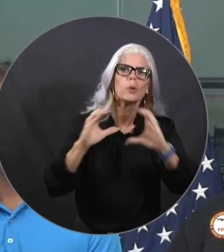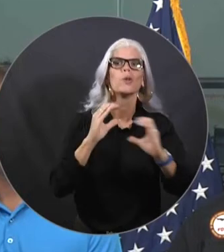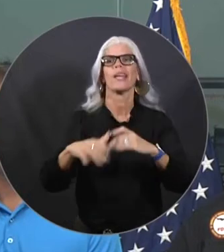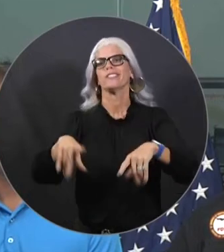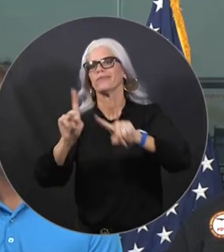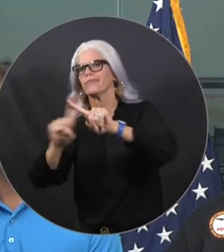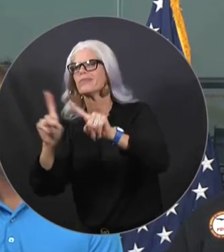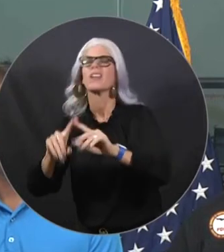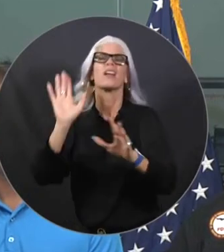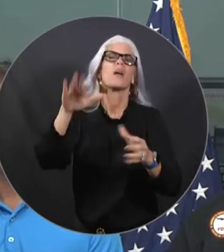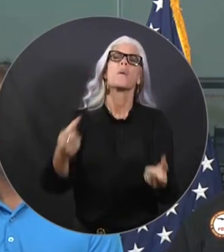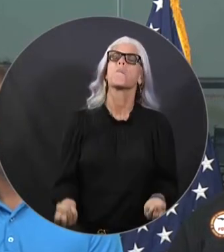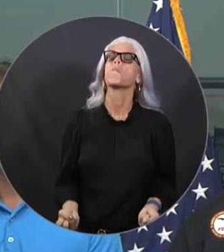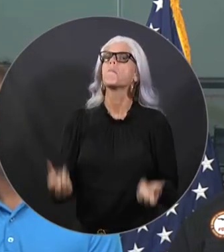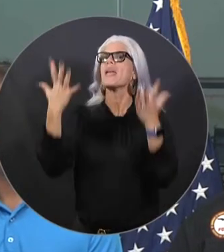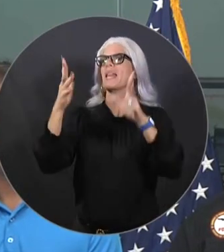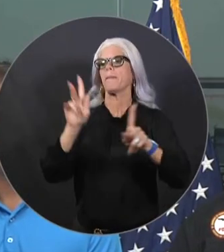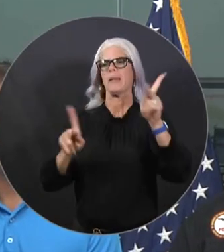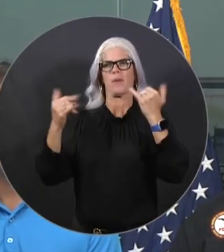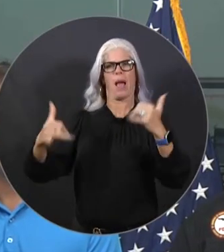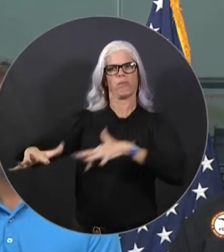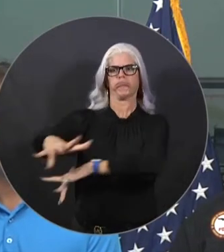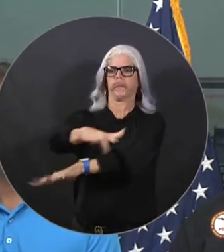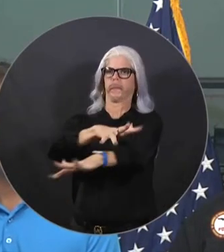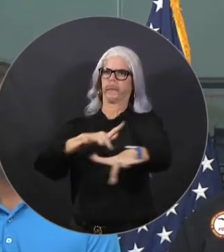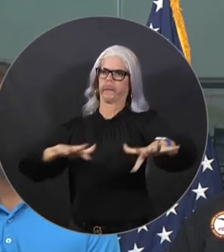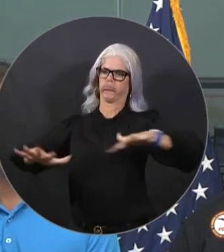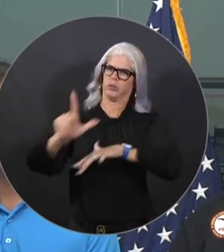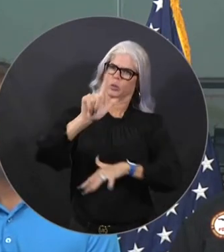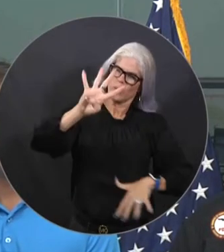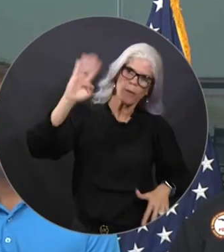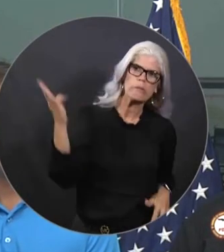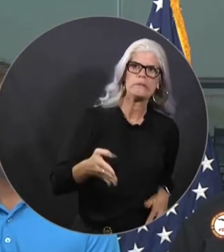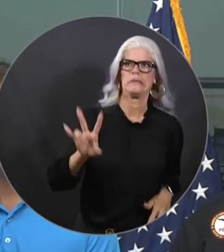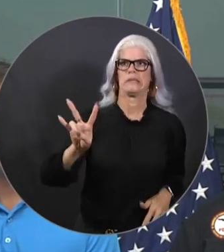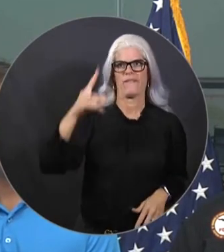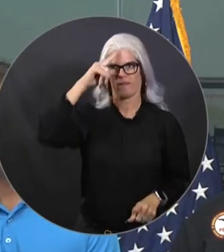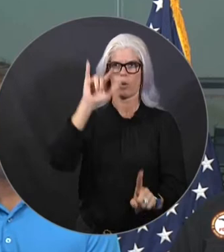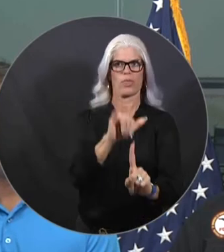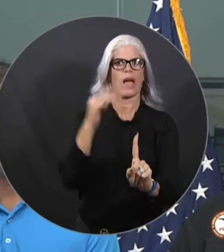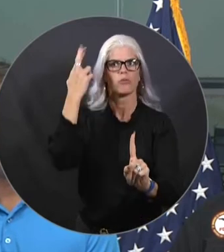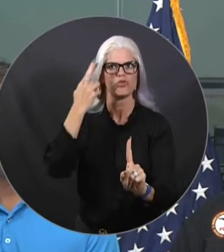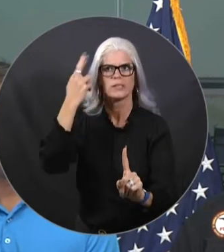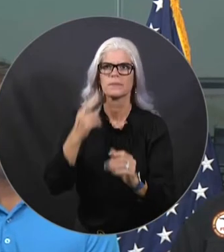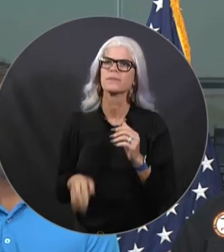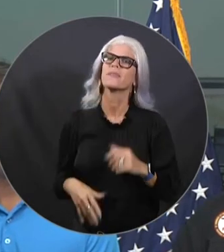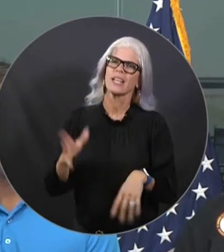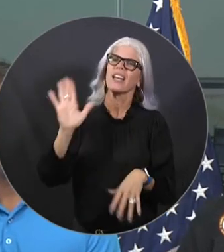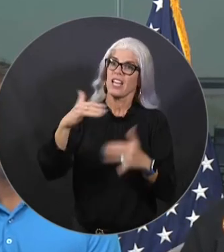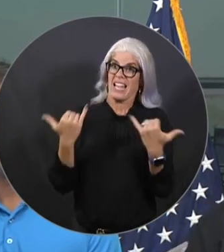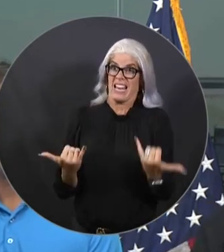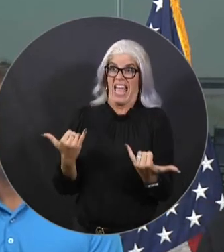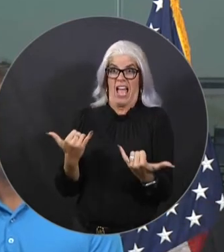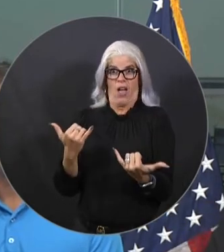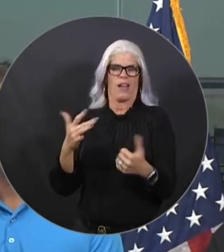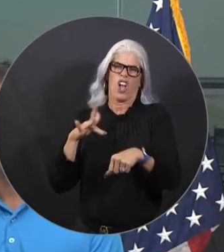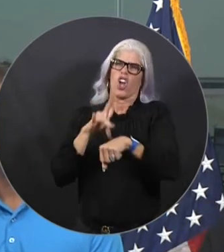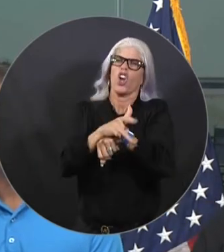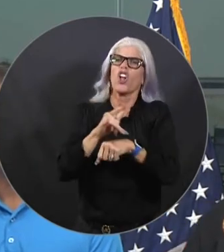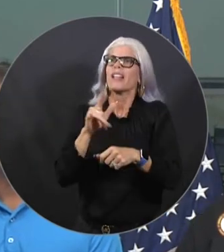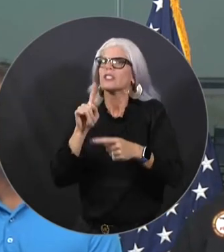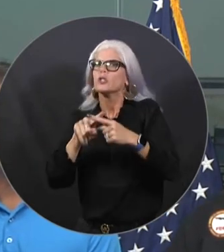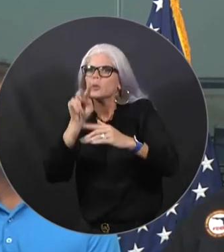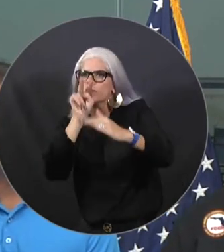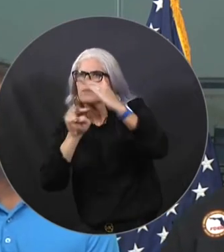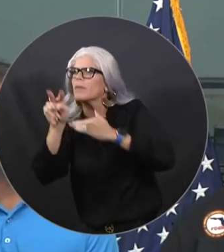the ground working 24/7 to do that. Of course, it's too early to know exactly what the needs of everybody is